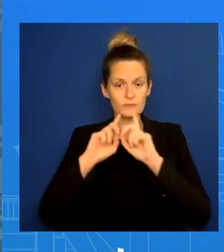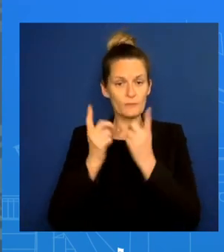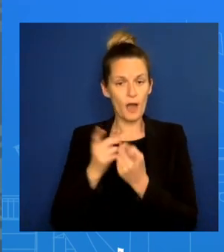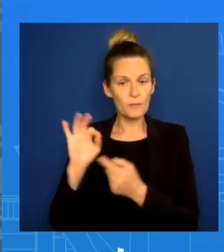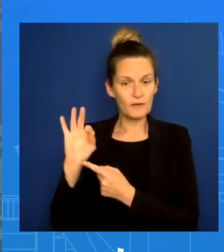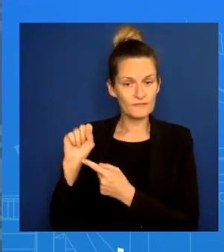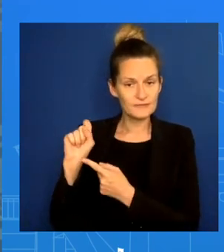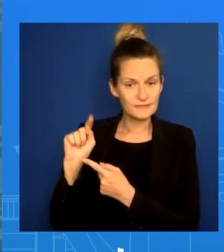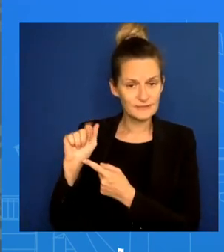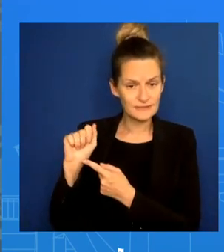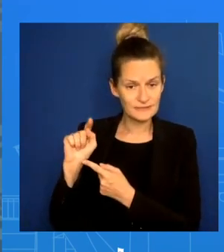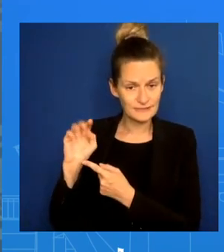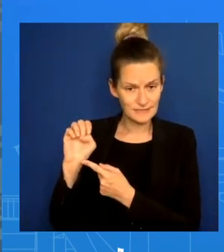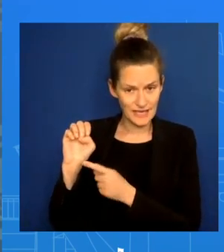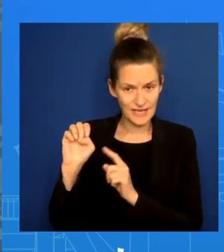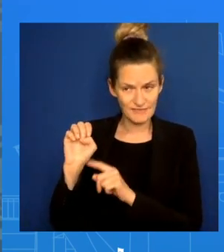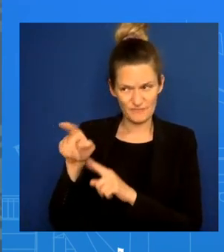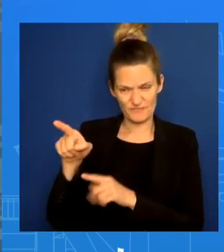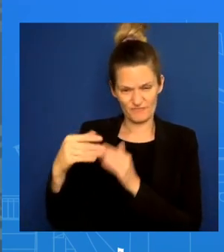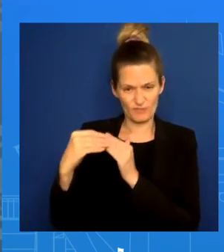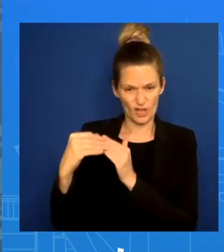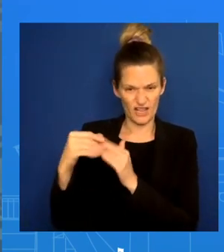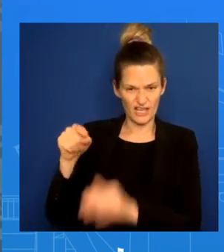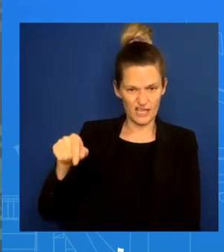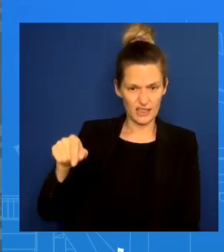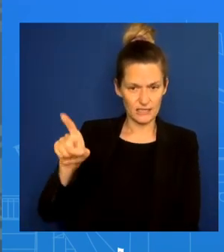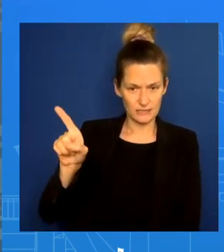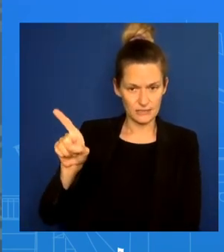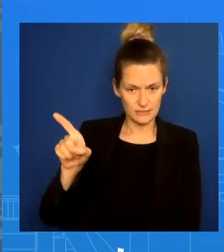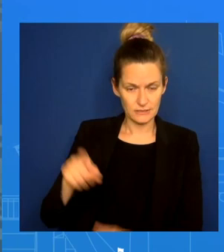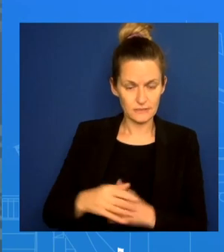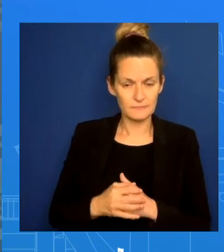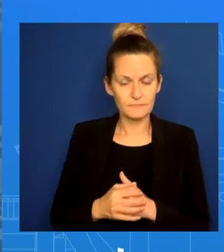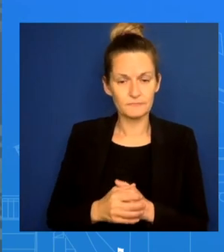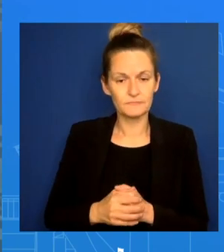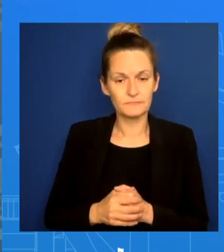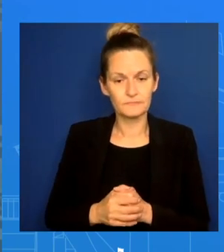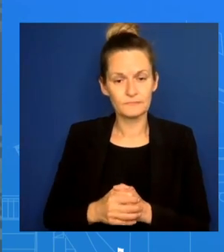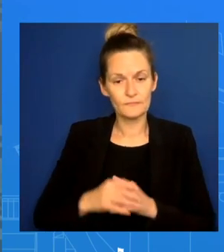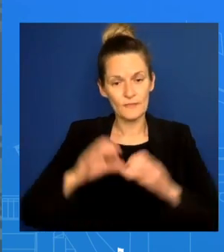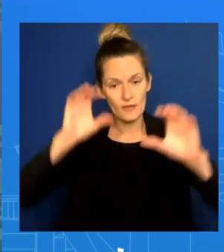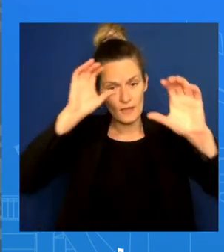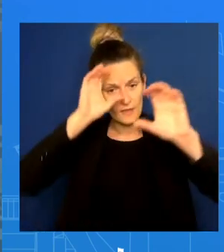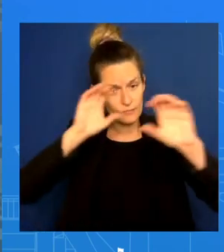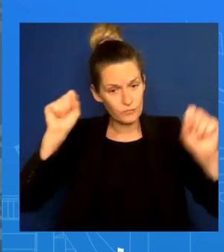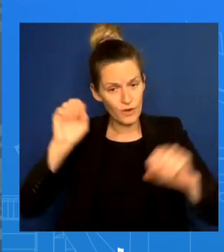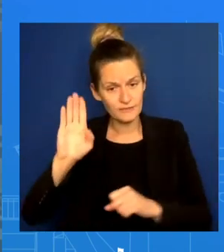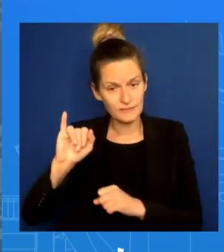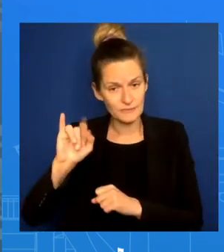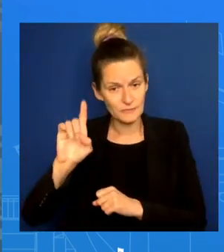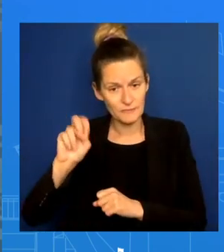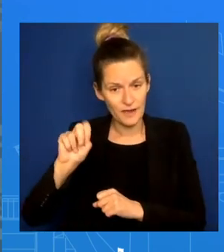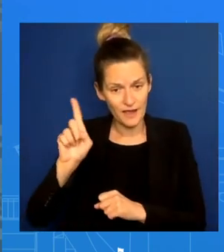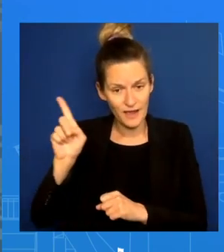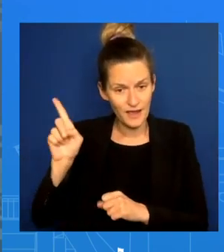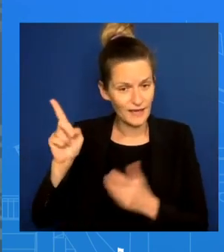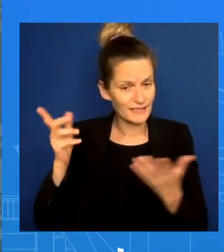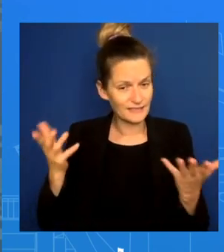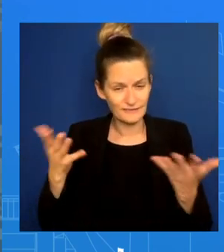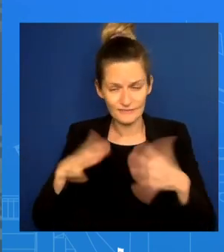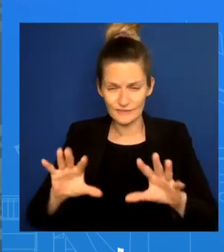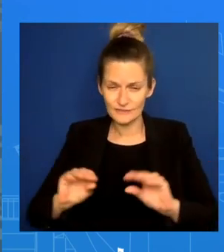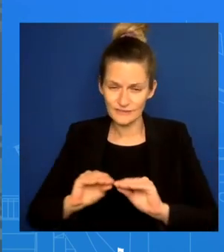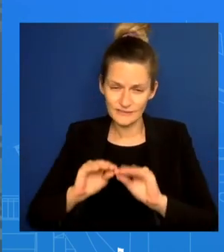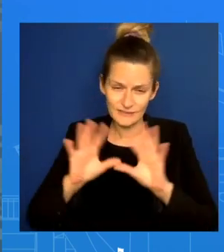specifically. And the president has been very, very clear from very very early in his administration that he believes